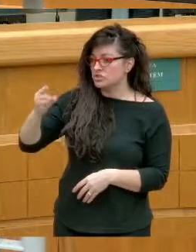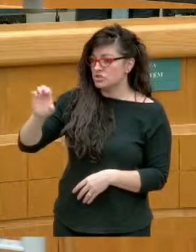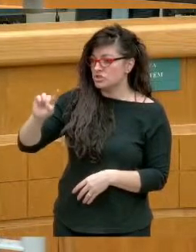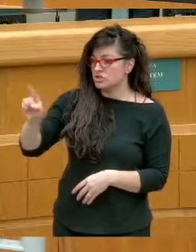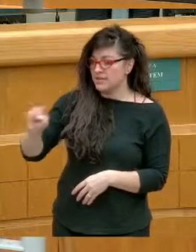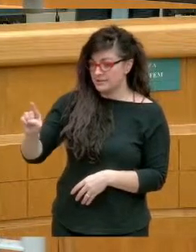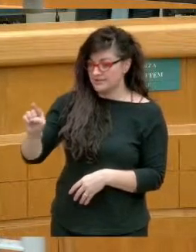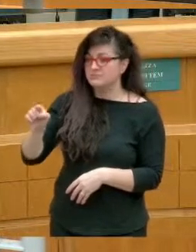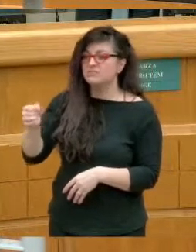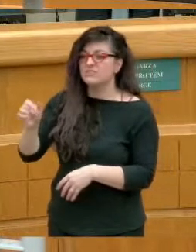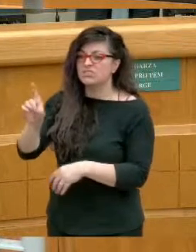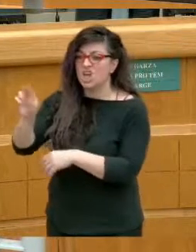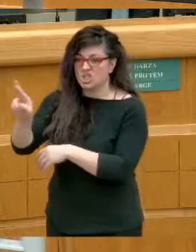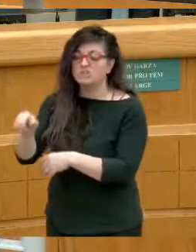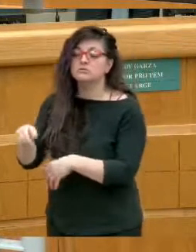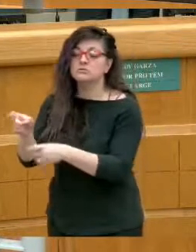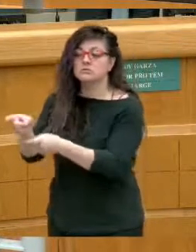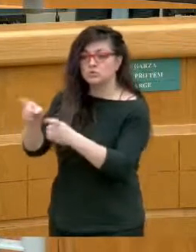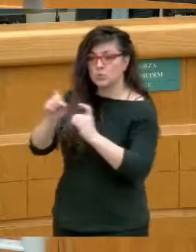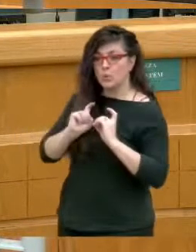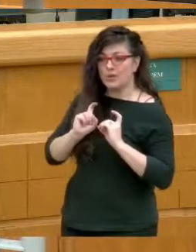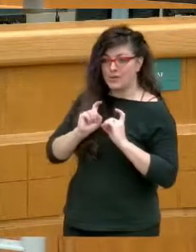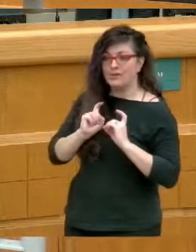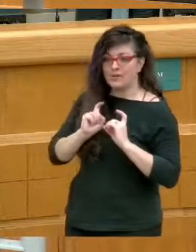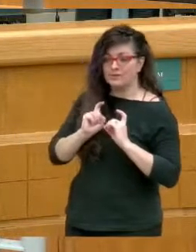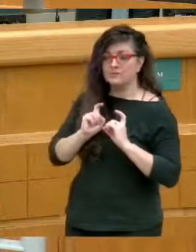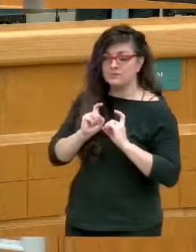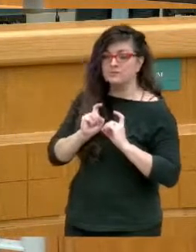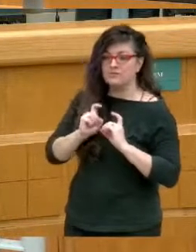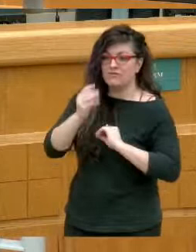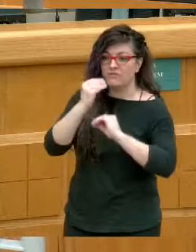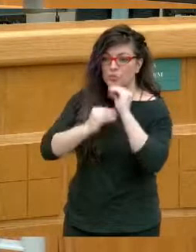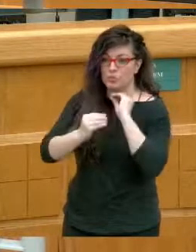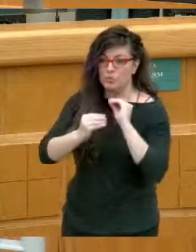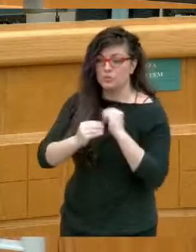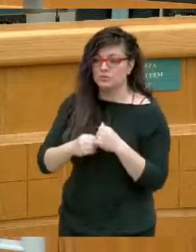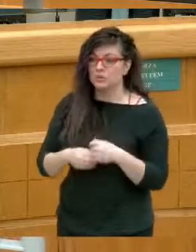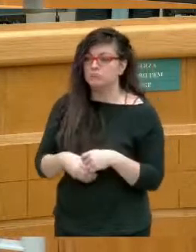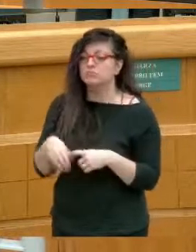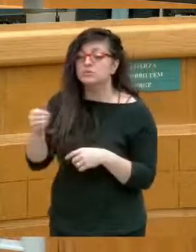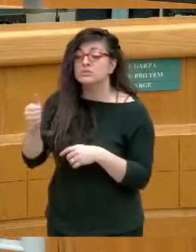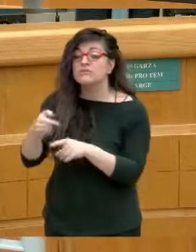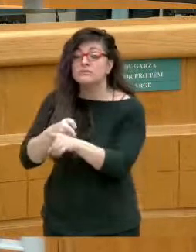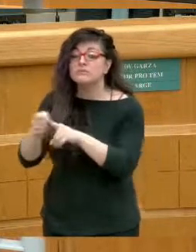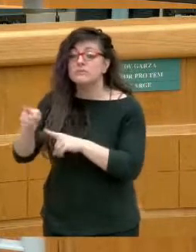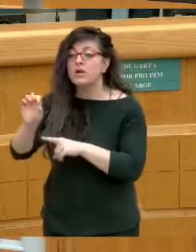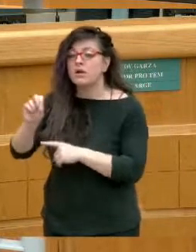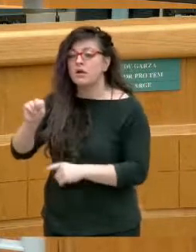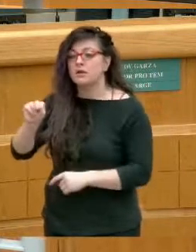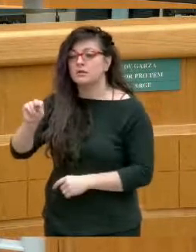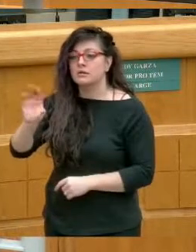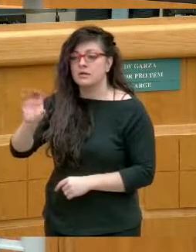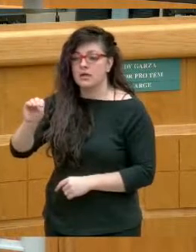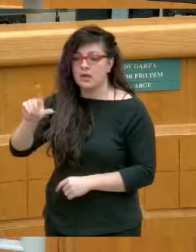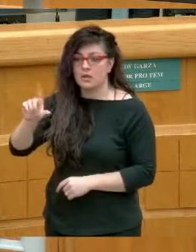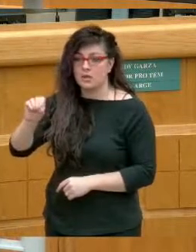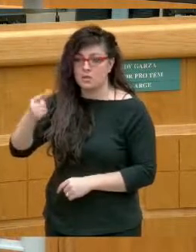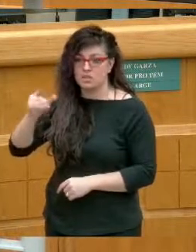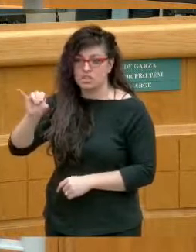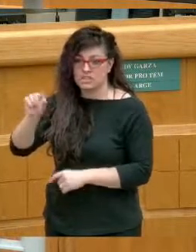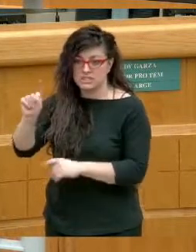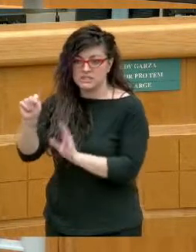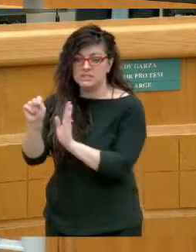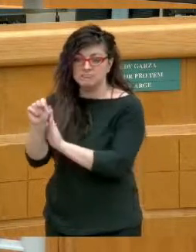today to our health staff. She's an oncologist, and out of the kindness of her heart, she donated meals for the